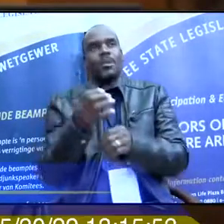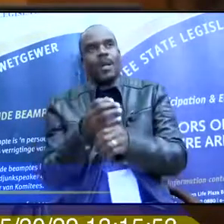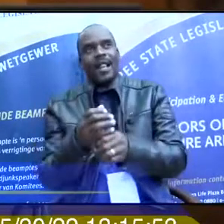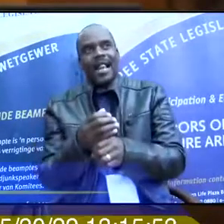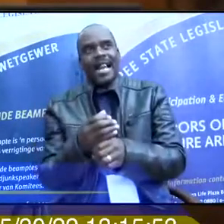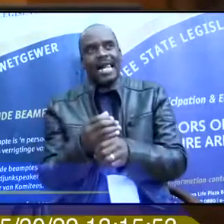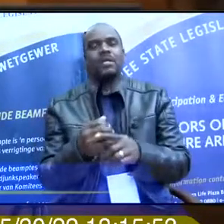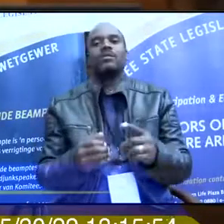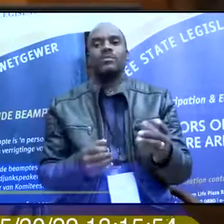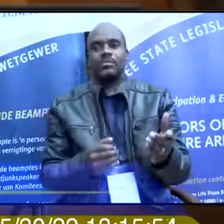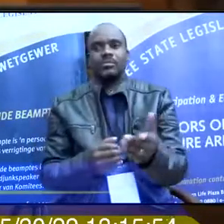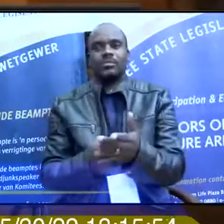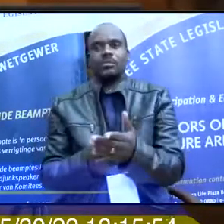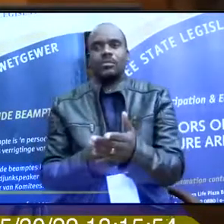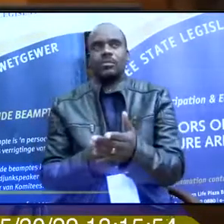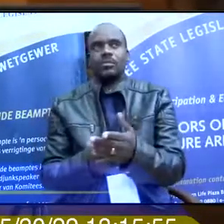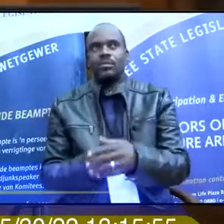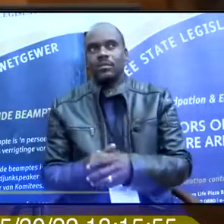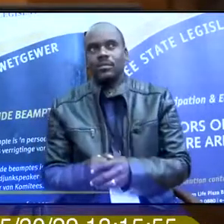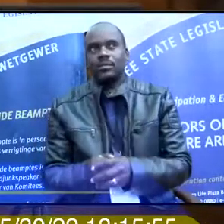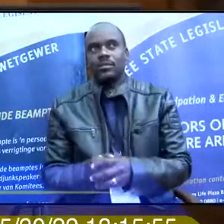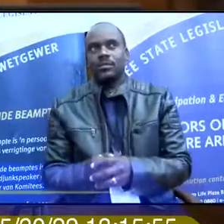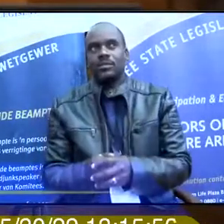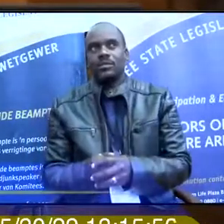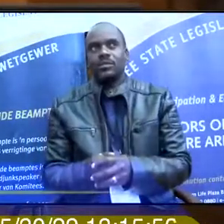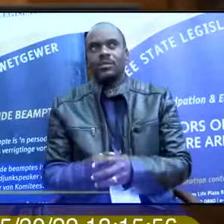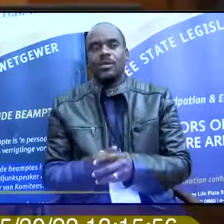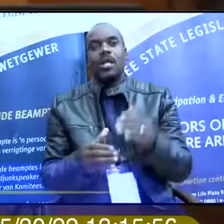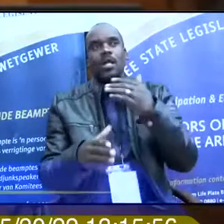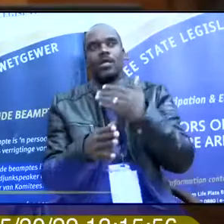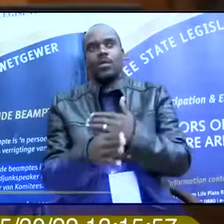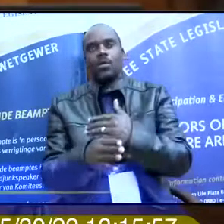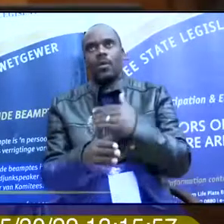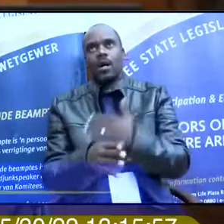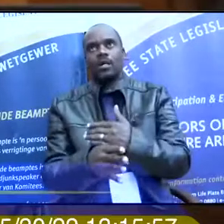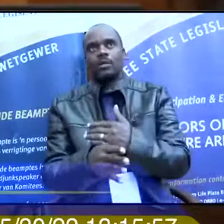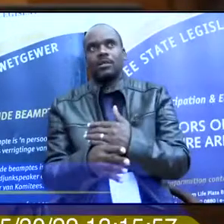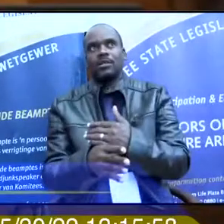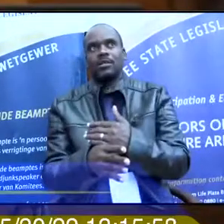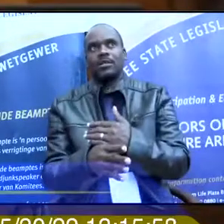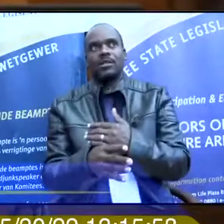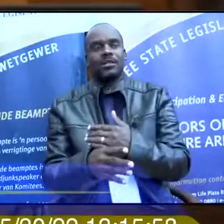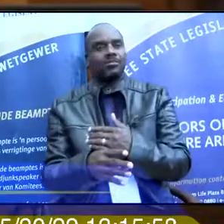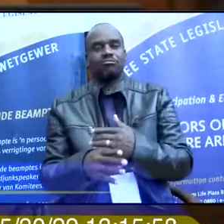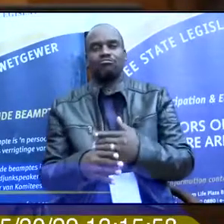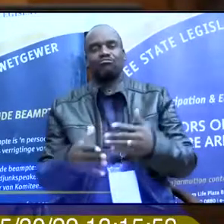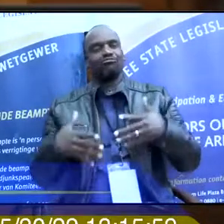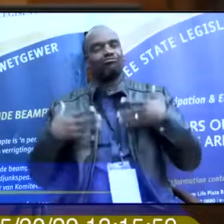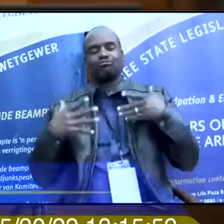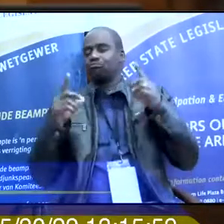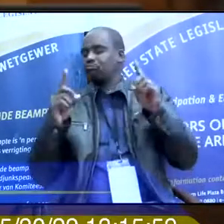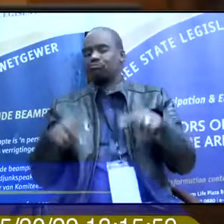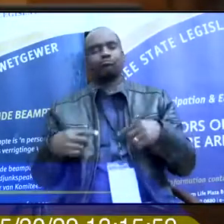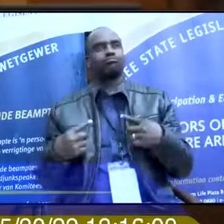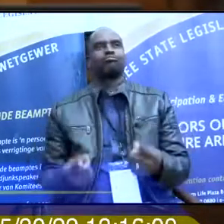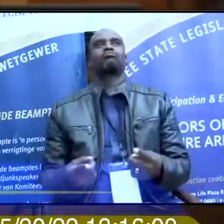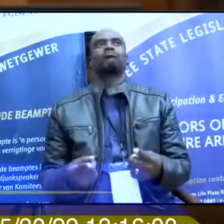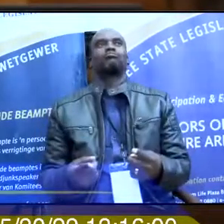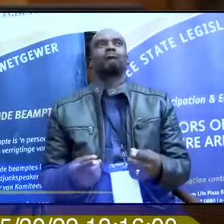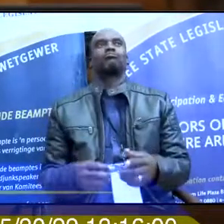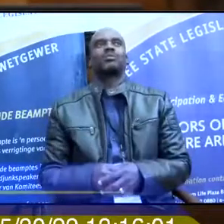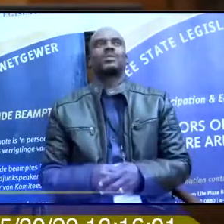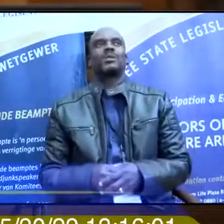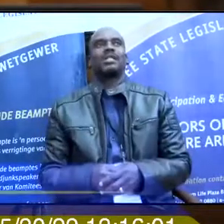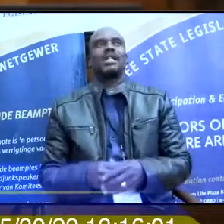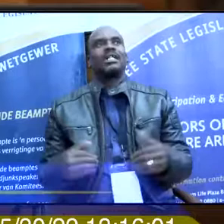of the resolution one of 2018 and where has us are not happy at all and they are starting to